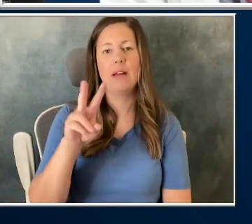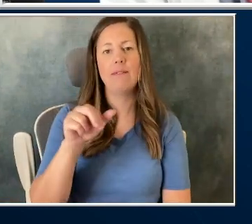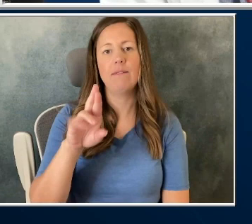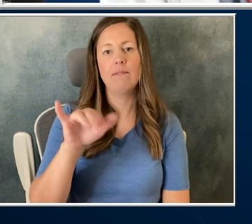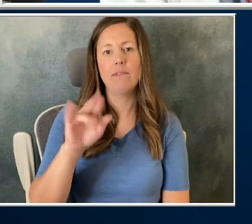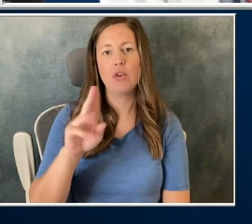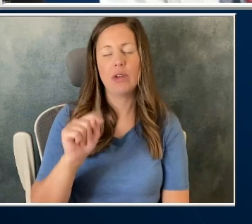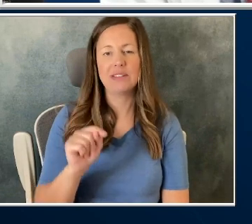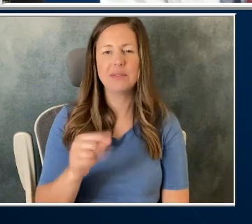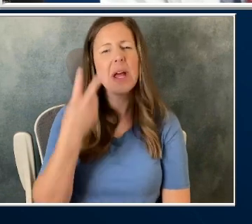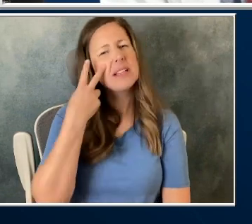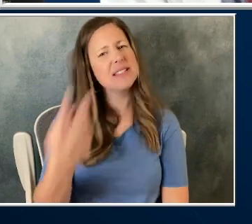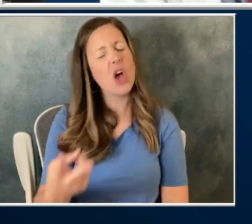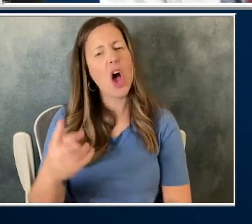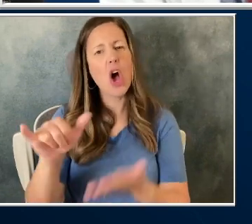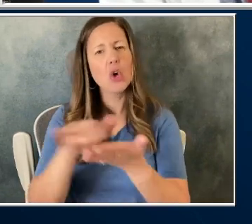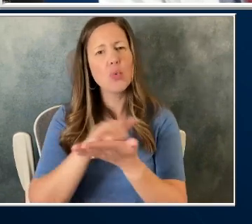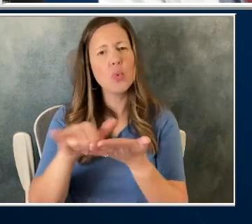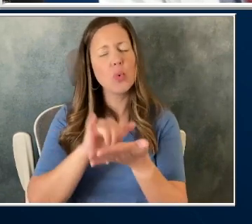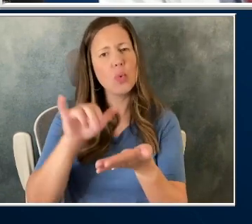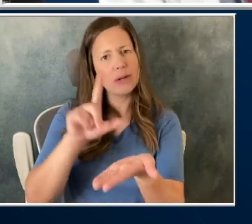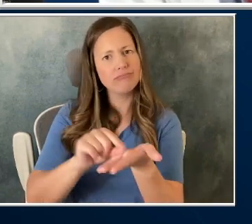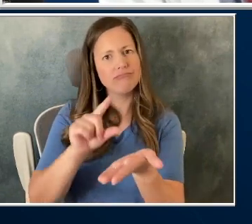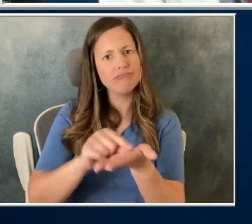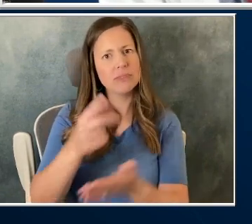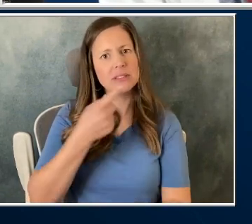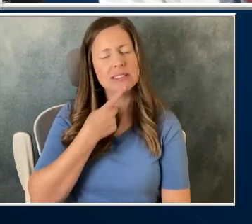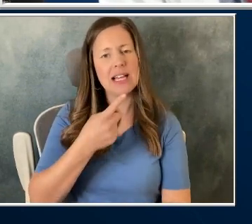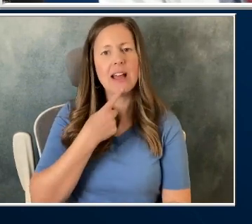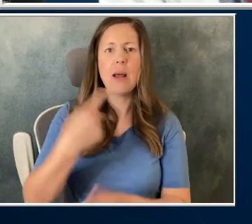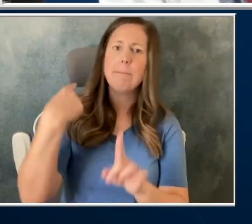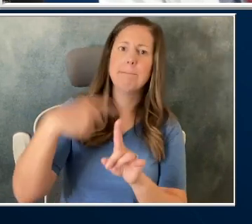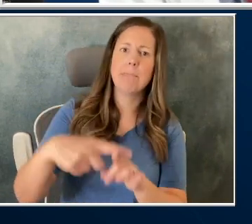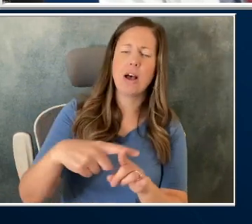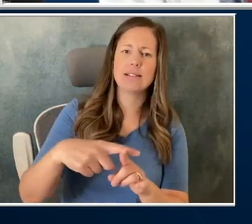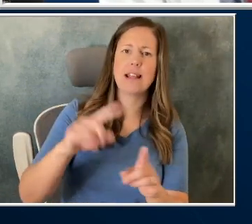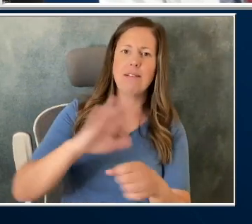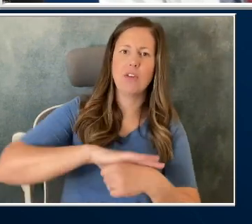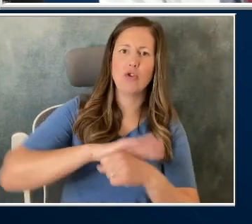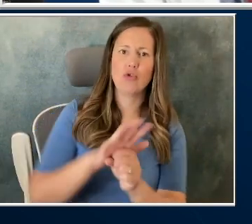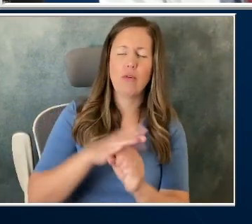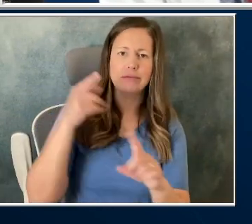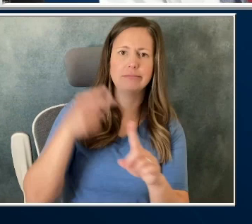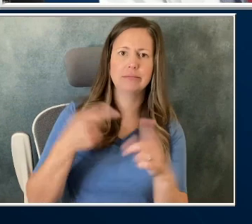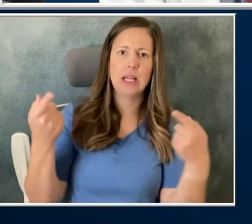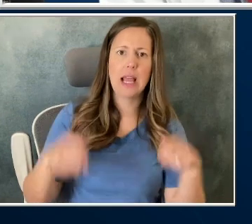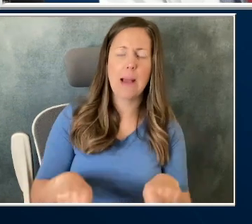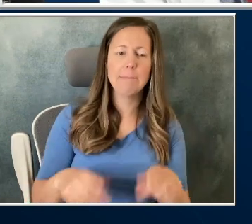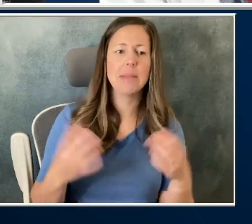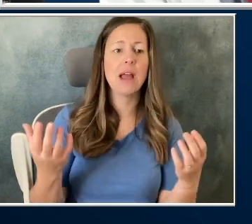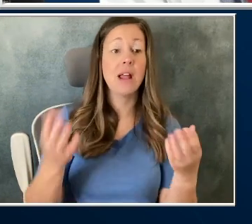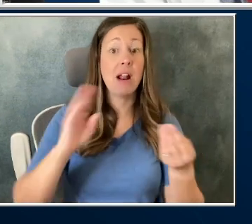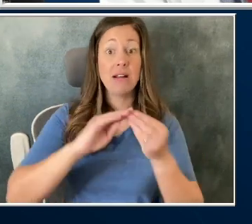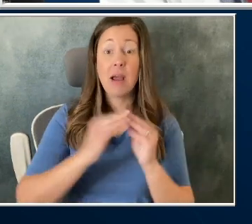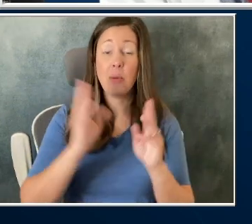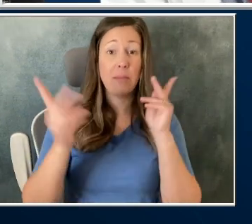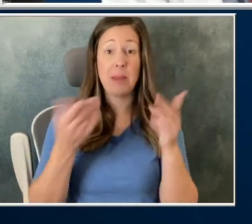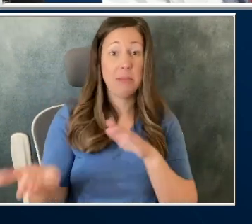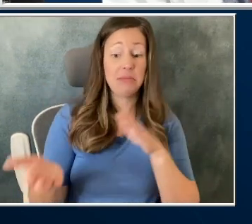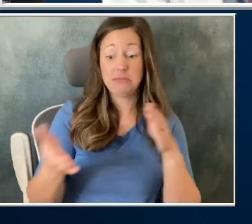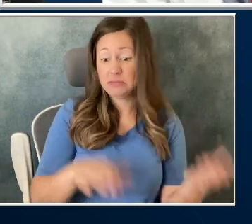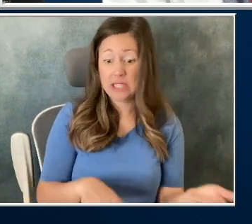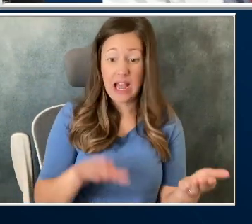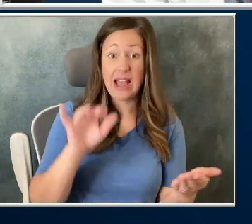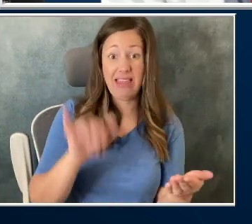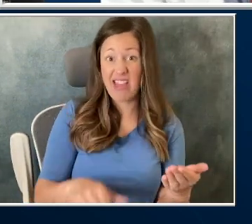positive COVID milestone. Yeah. The total number of Americans dying each day from any cause is no longer historically abnormal or